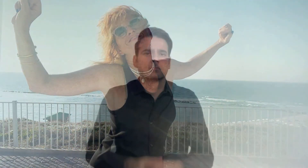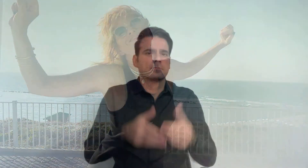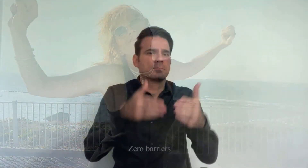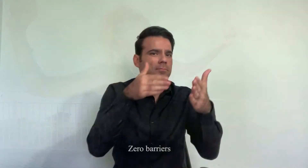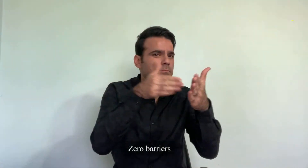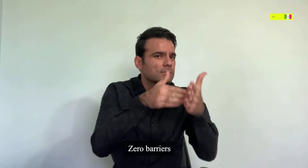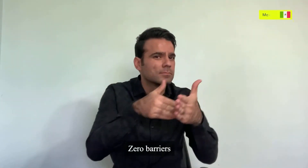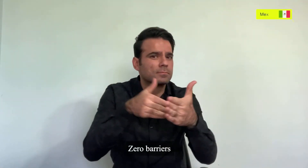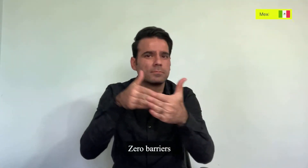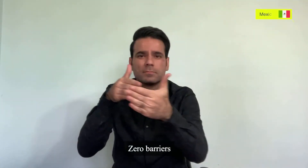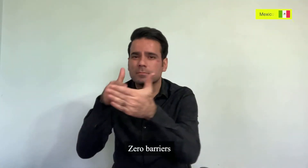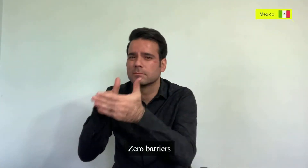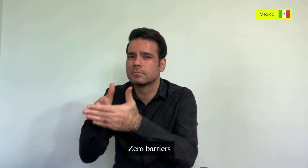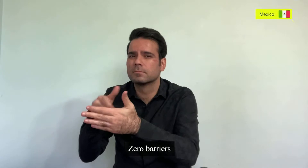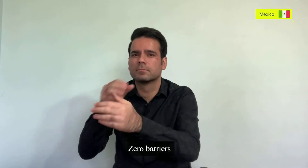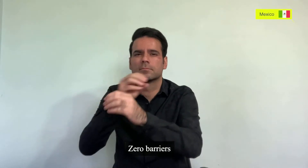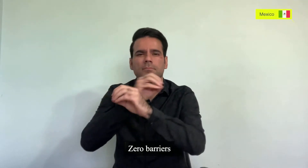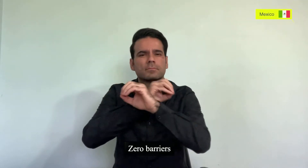Zero